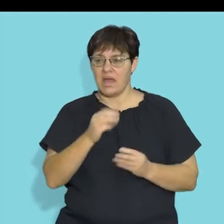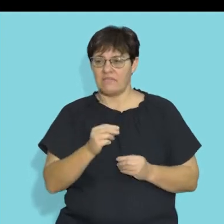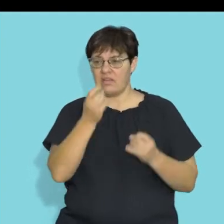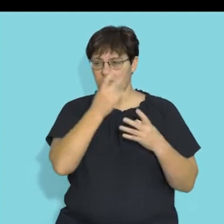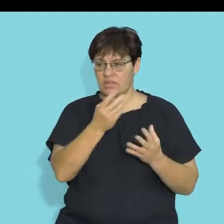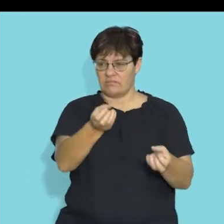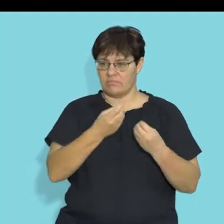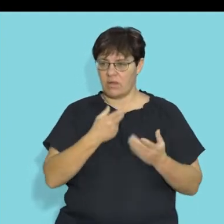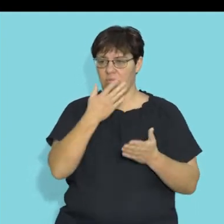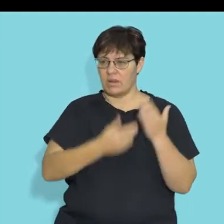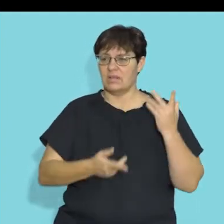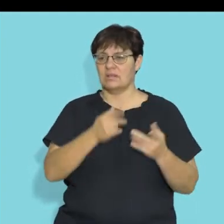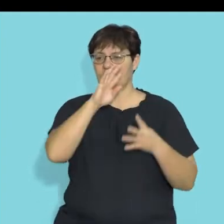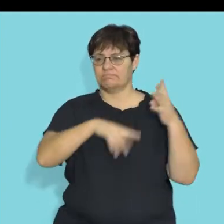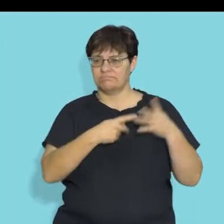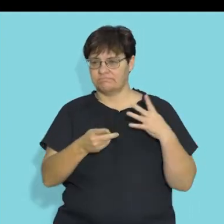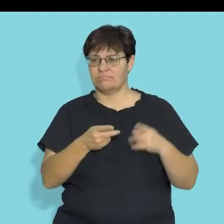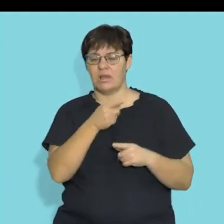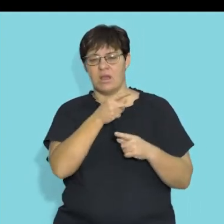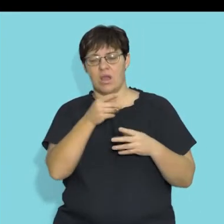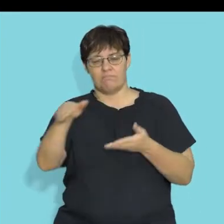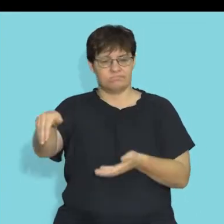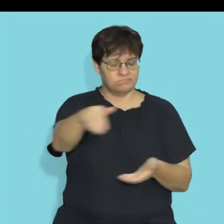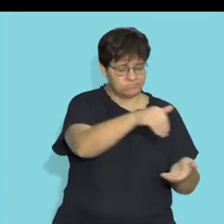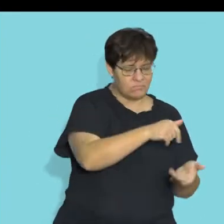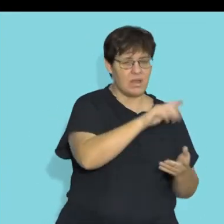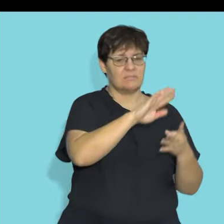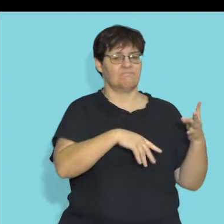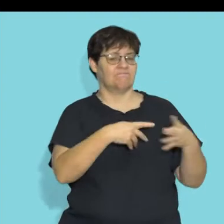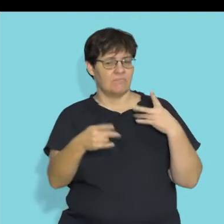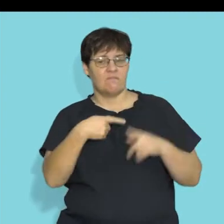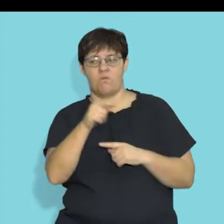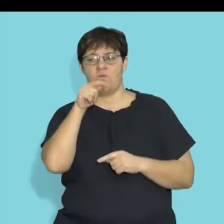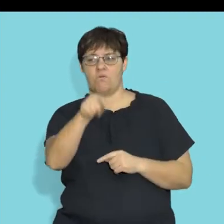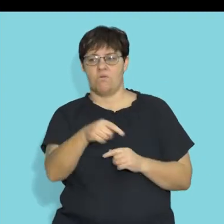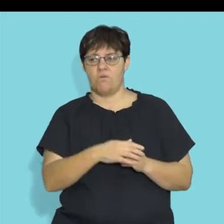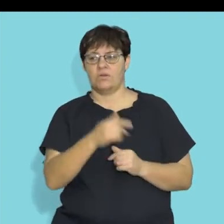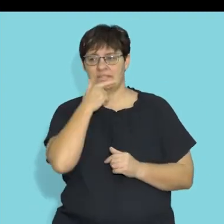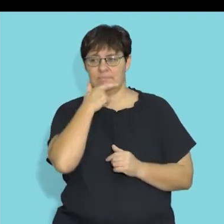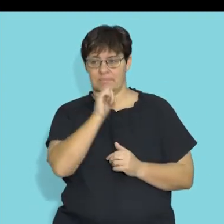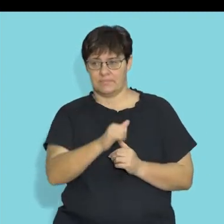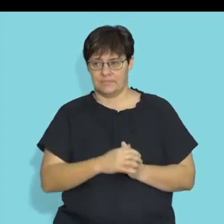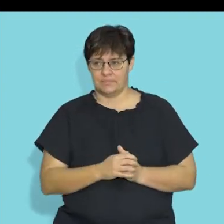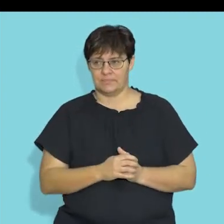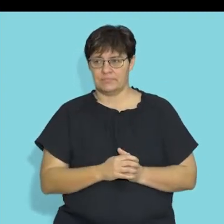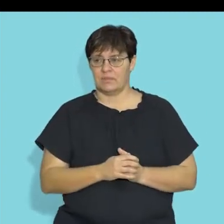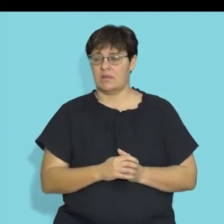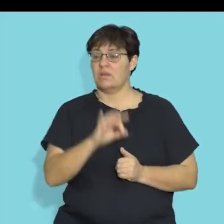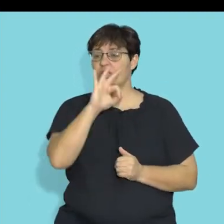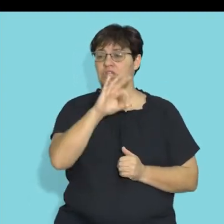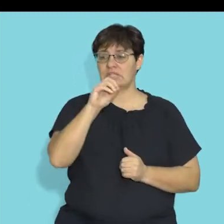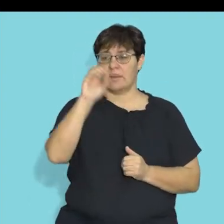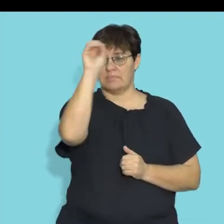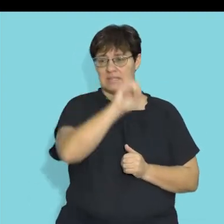October to December. Right, so that we are told, remember the proviso, that